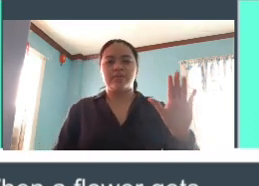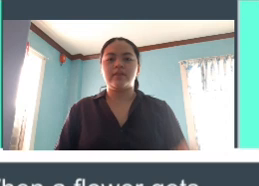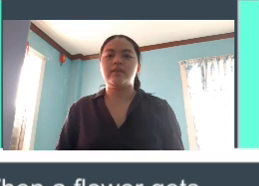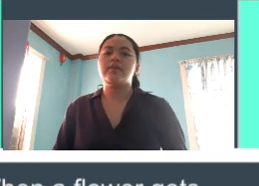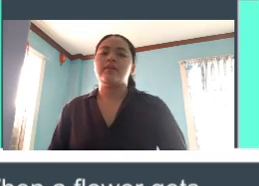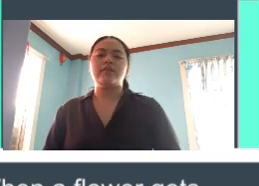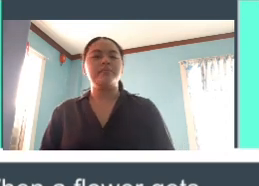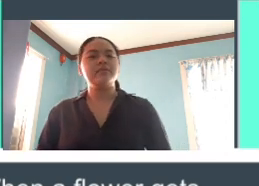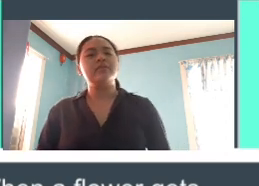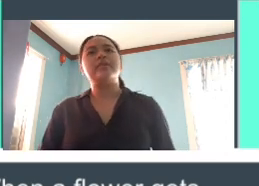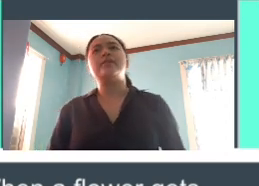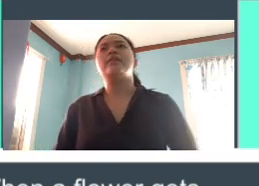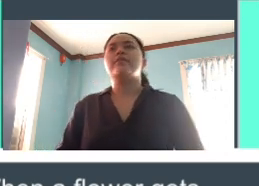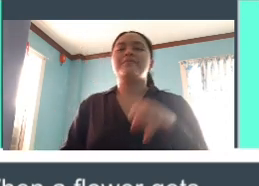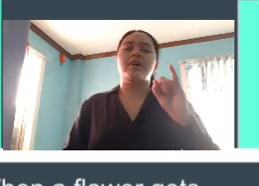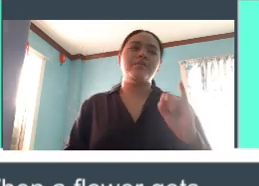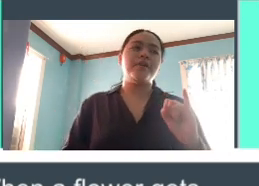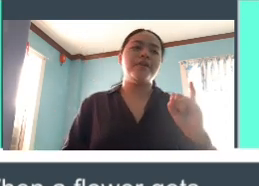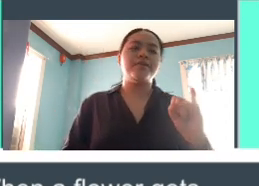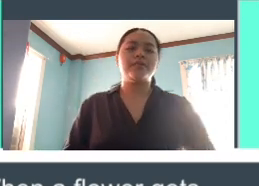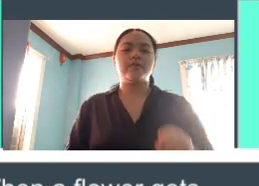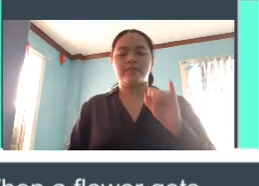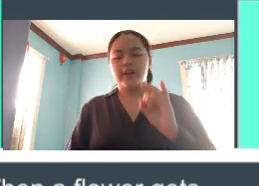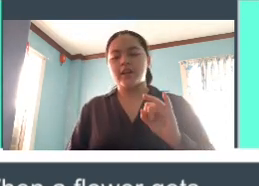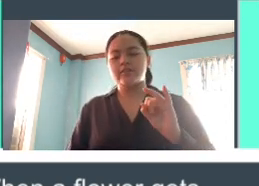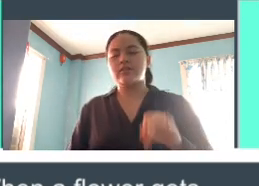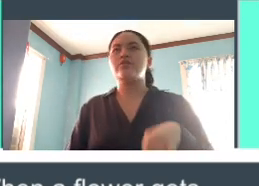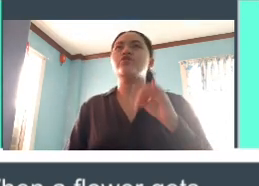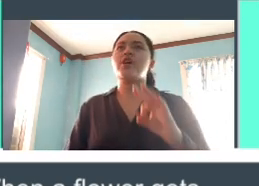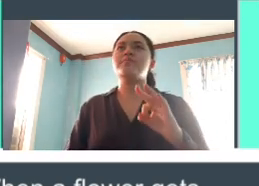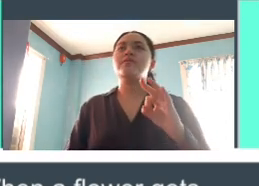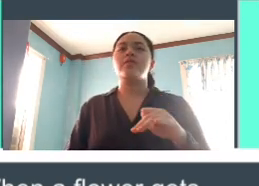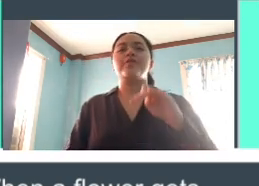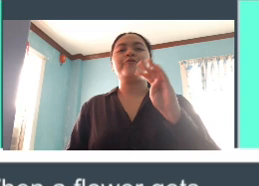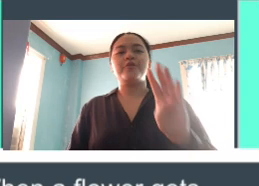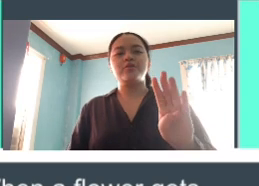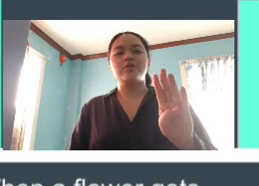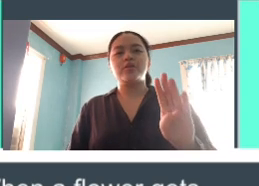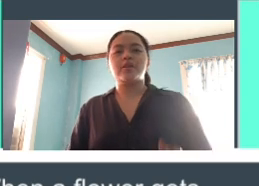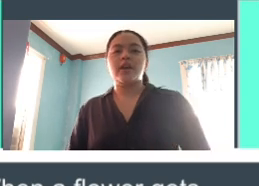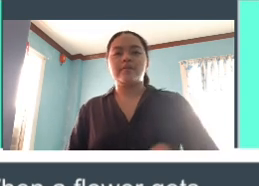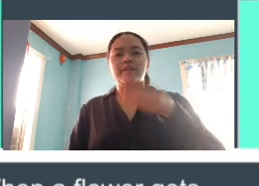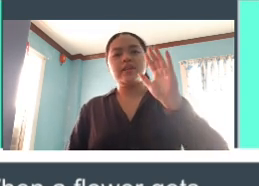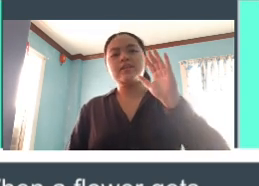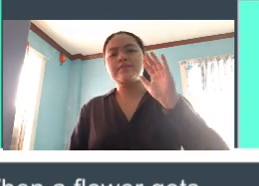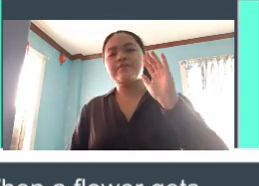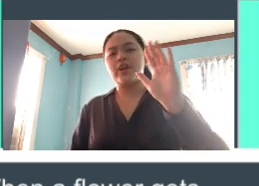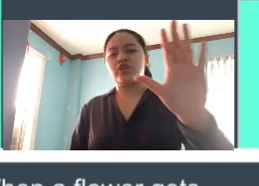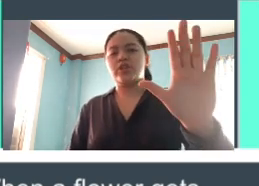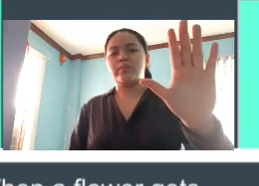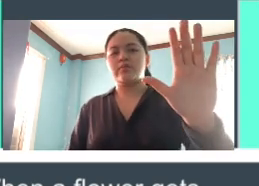angiosperm. Examples are flowers, grains, shrubs, fruits, and finally